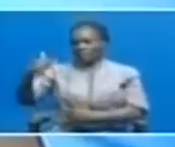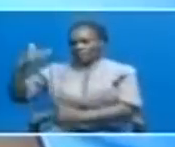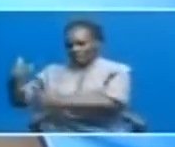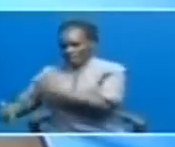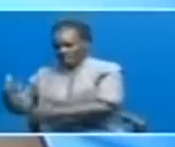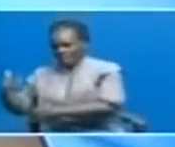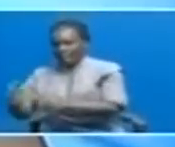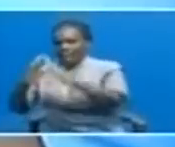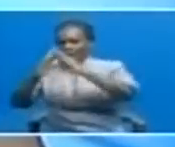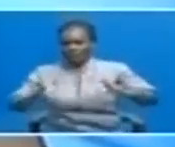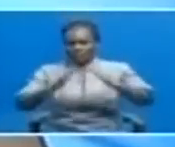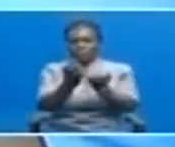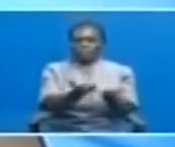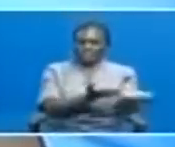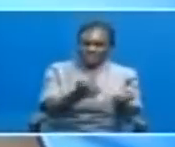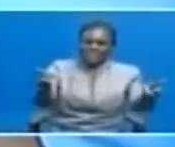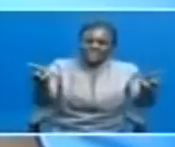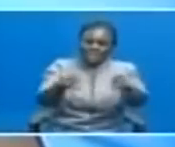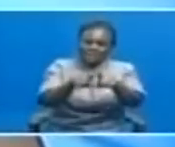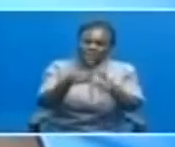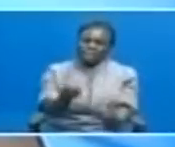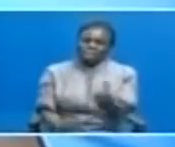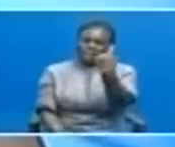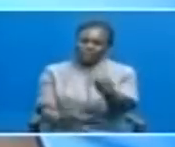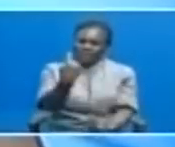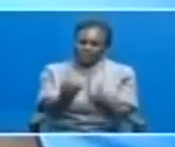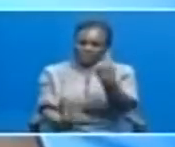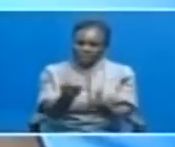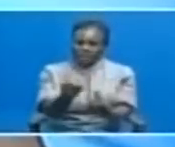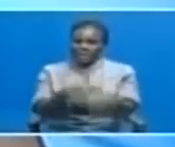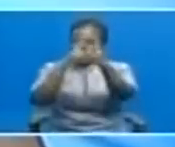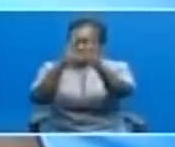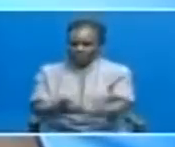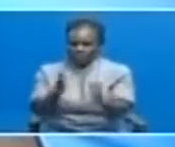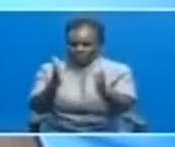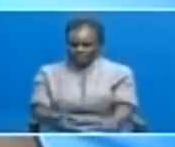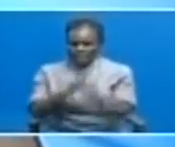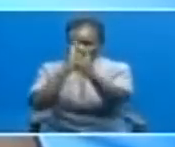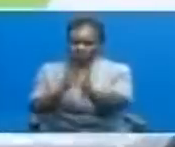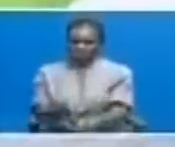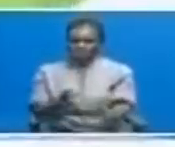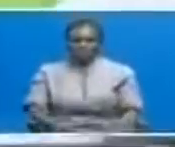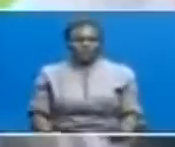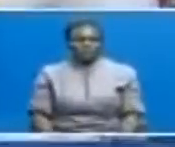neighbouring structures and businesses razed to the ground. Timothy Otieno reports.